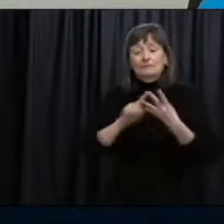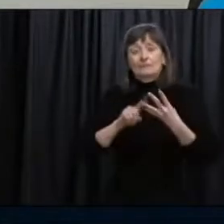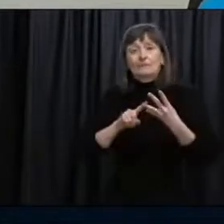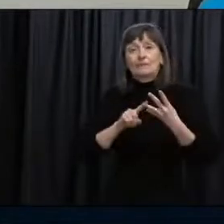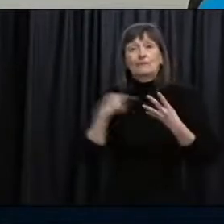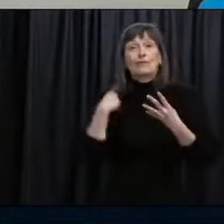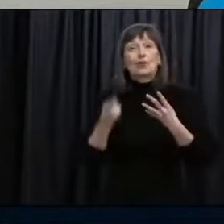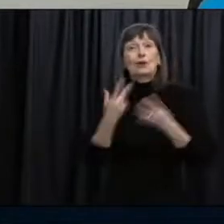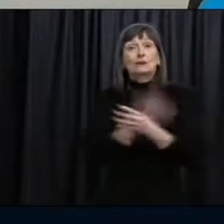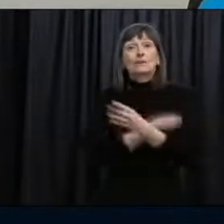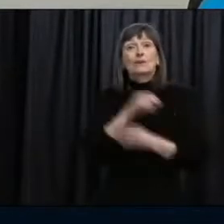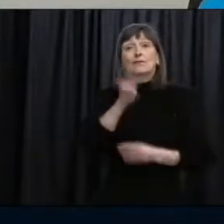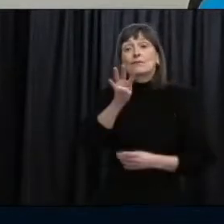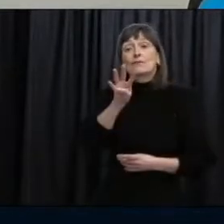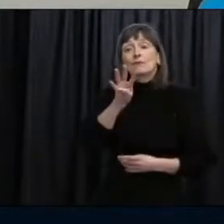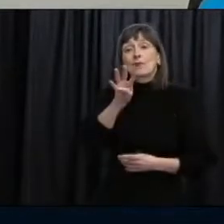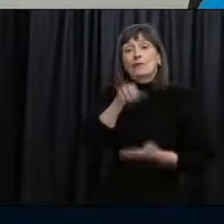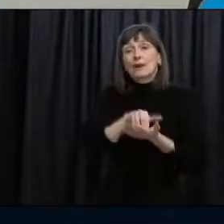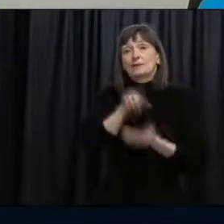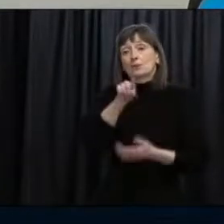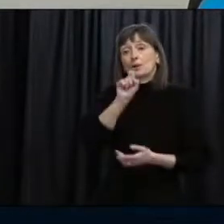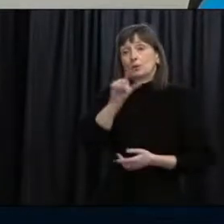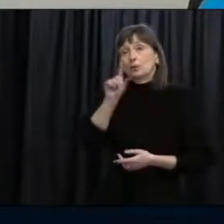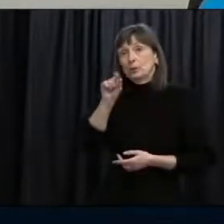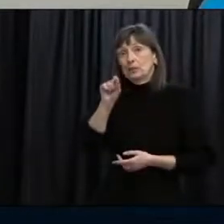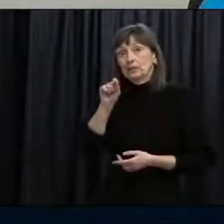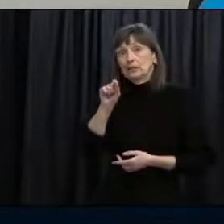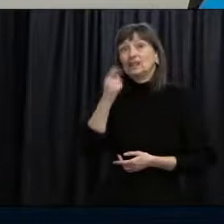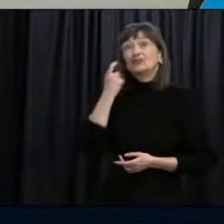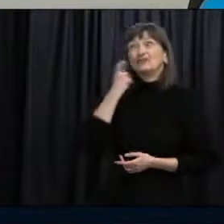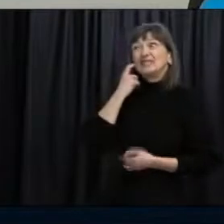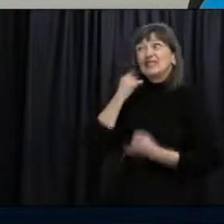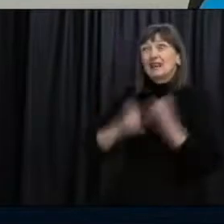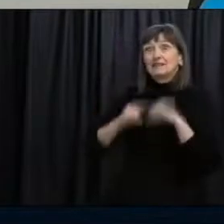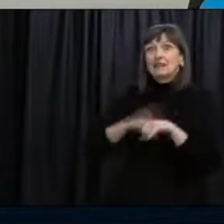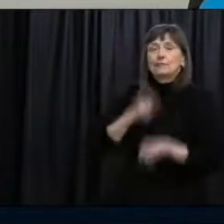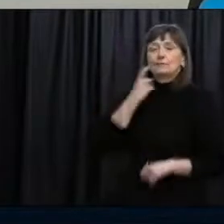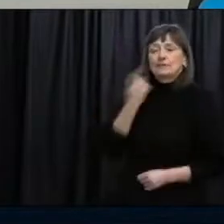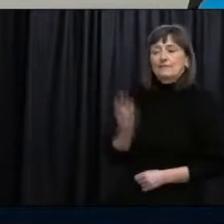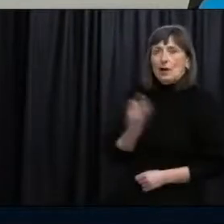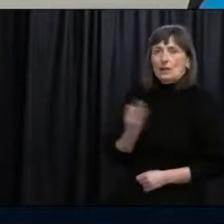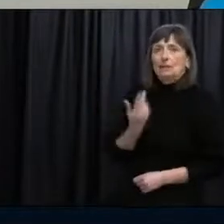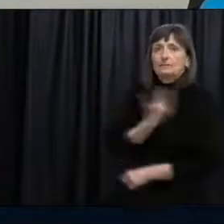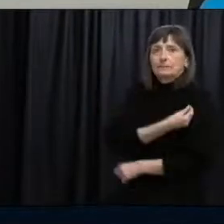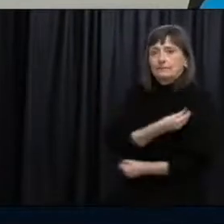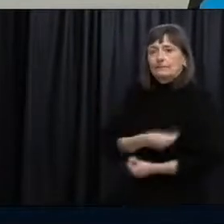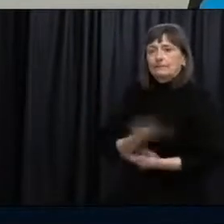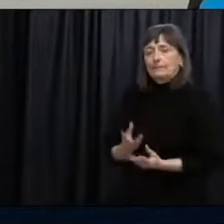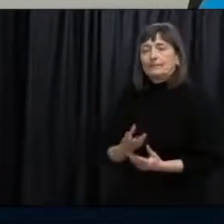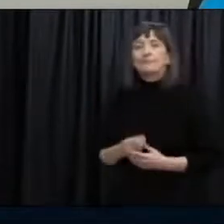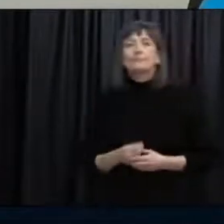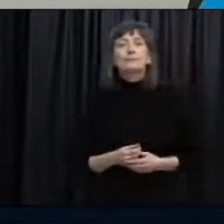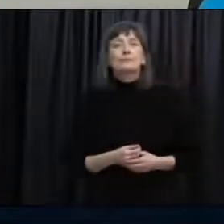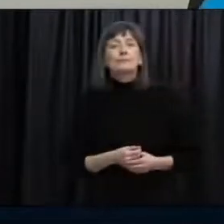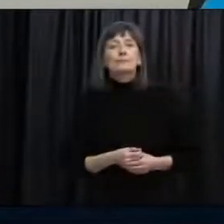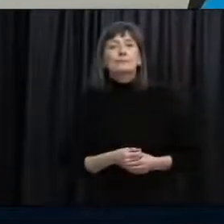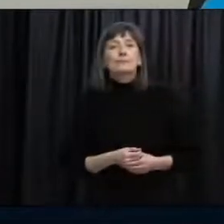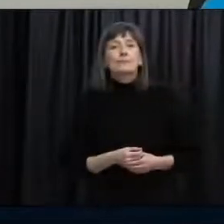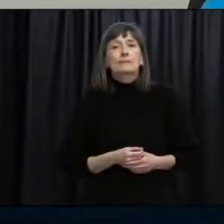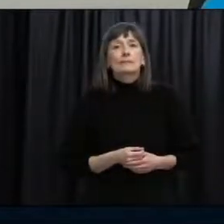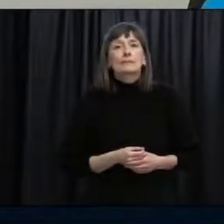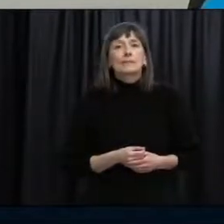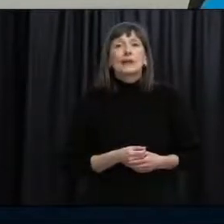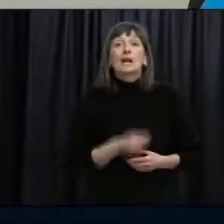these doses, and the last of which were given on Friday. We will continue to monitor what comes out of